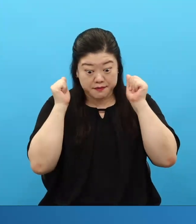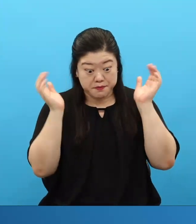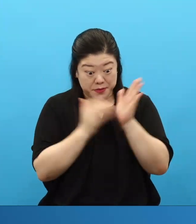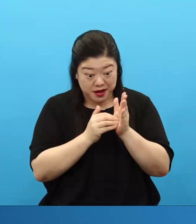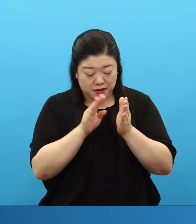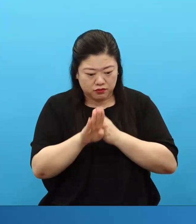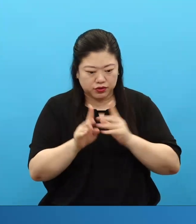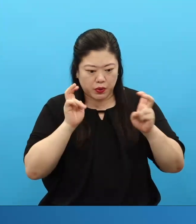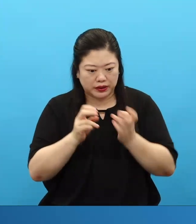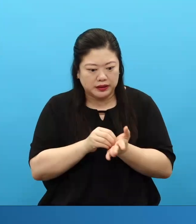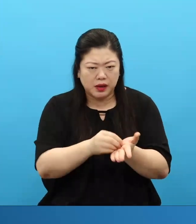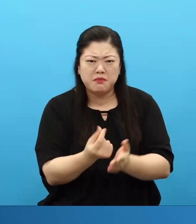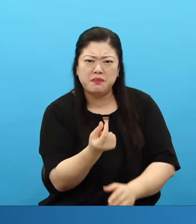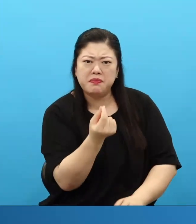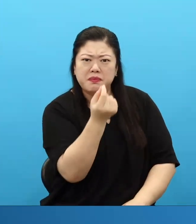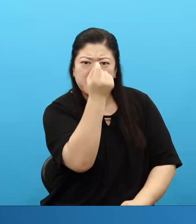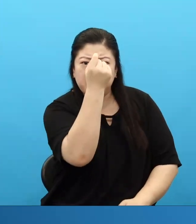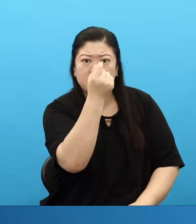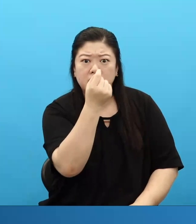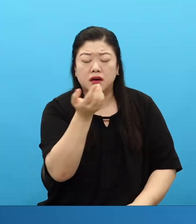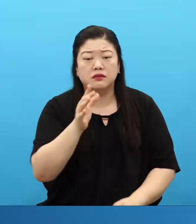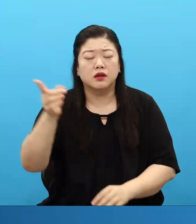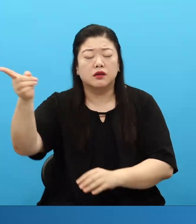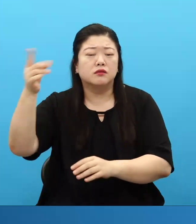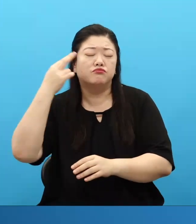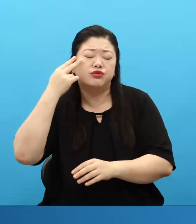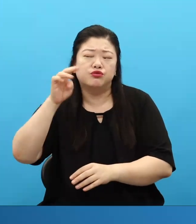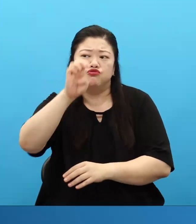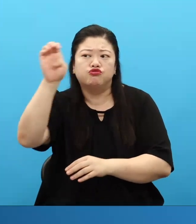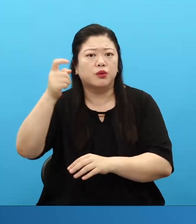our nation that's always saying you have to quickly graduate and get a job. No, it's not like that.